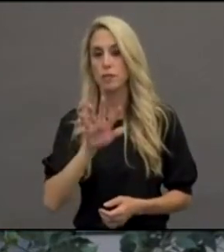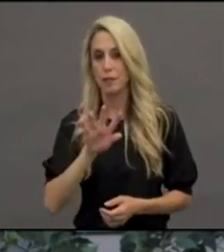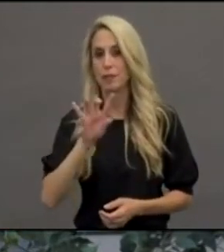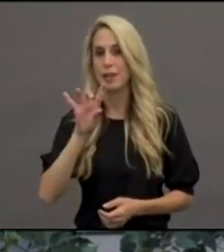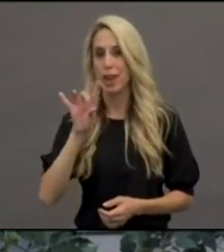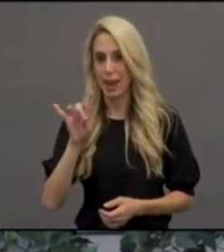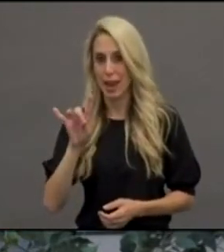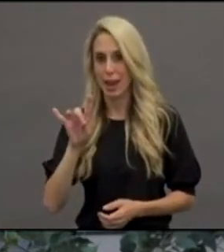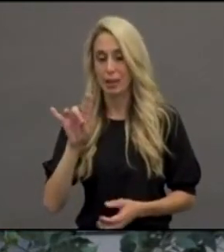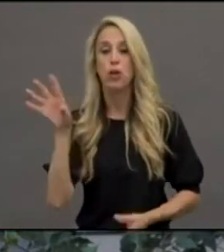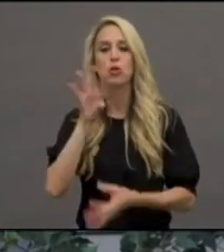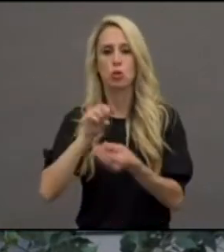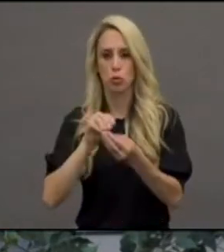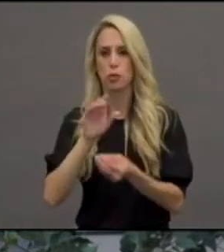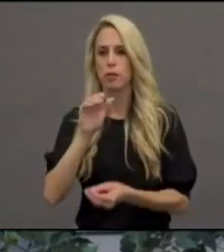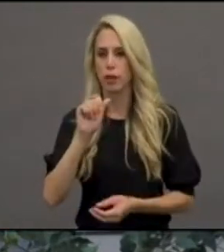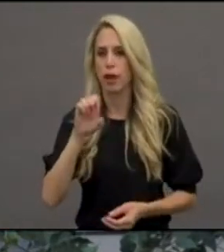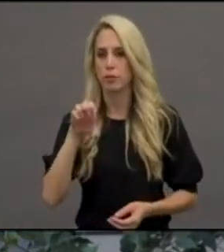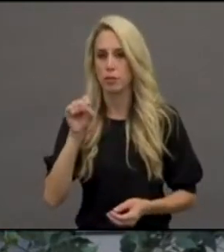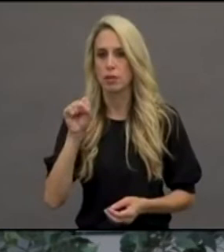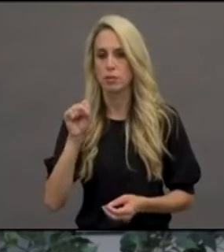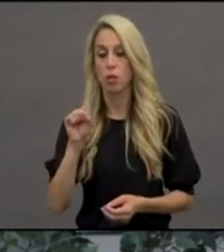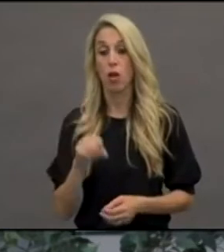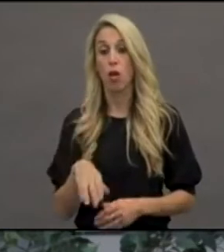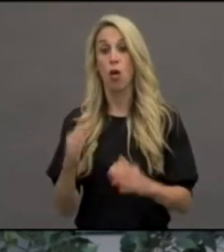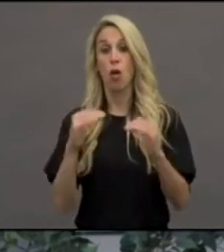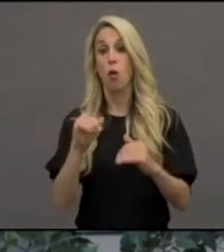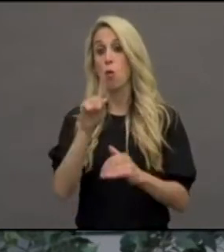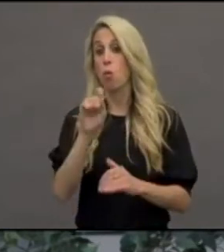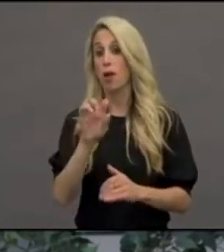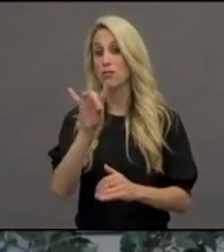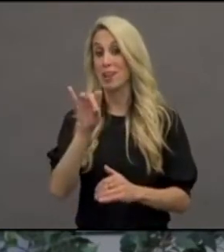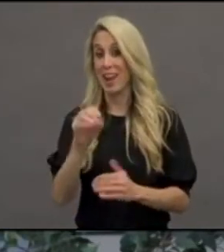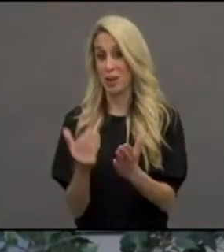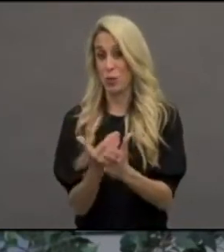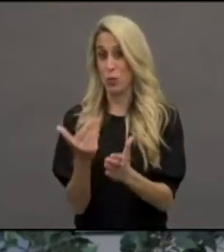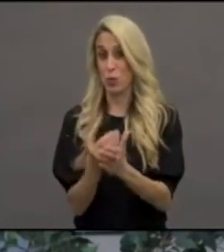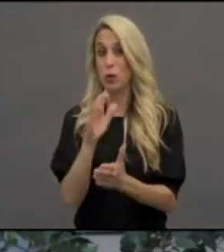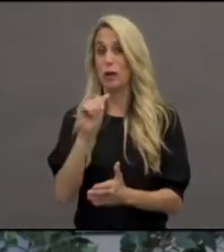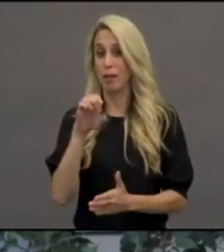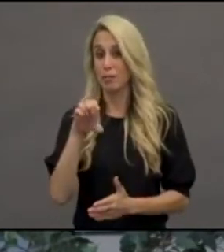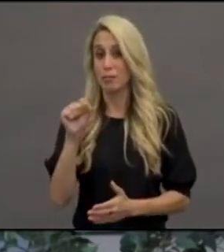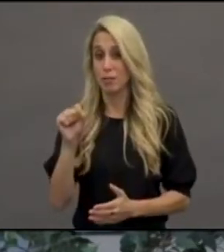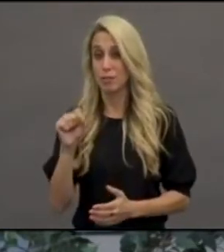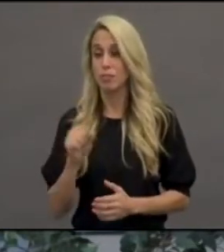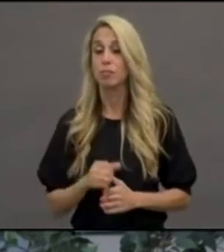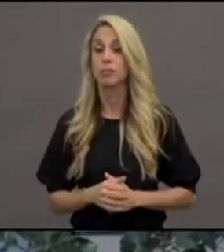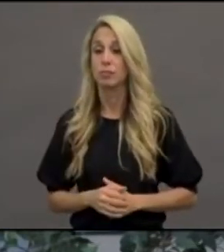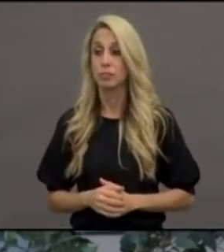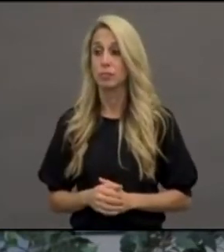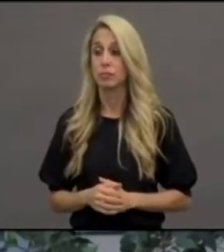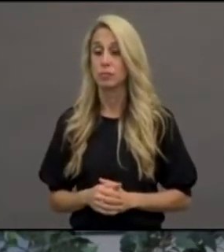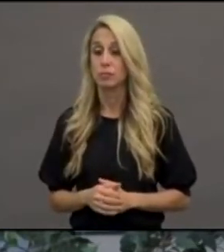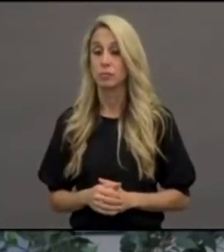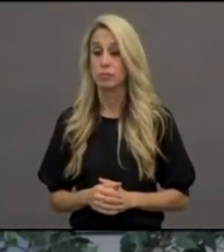15,258 cumulative cases, 180 new, and we're fine with that,